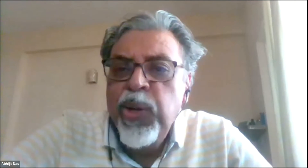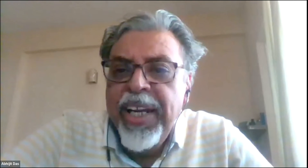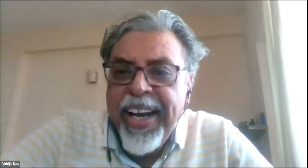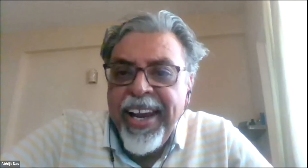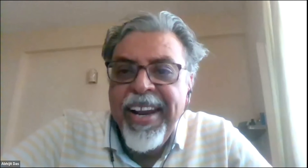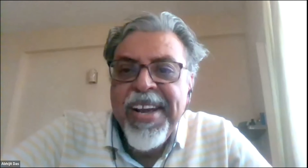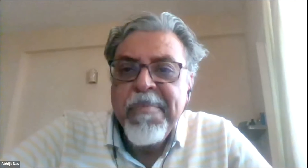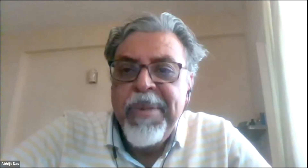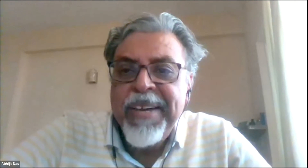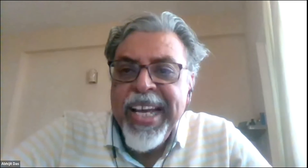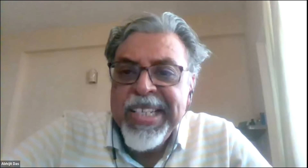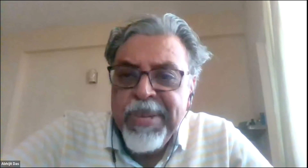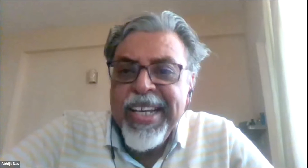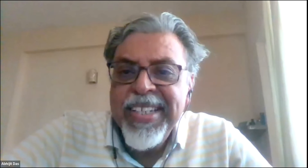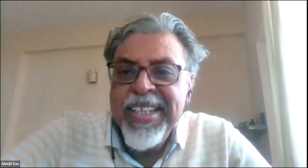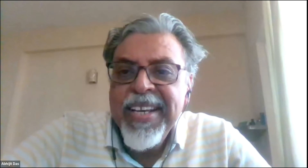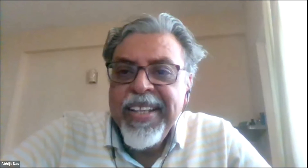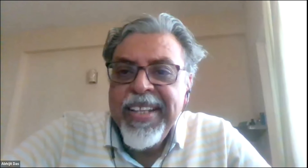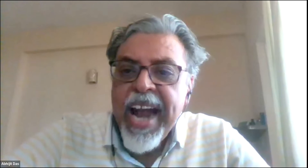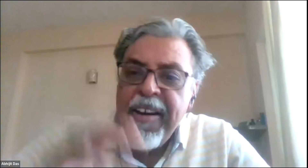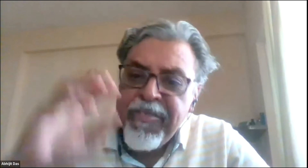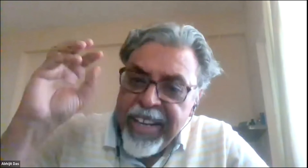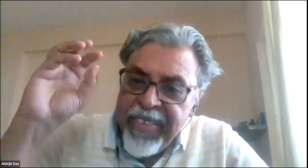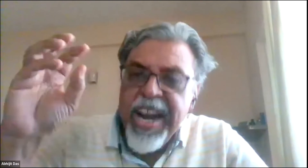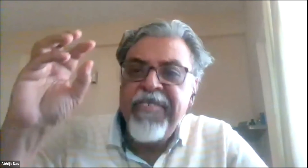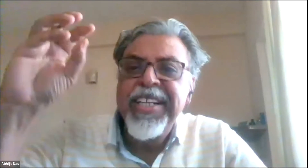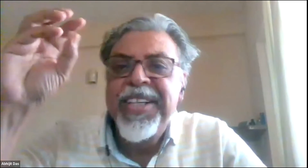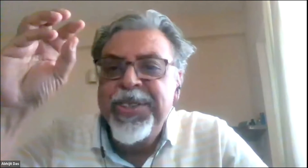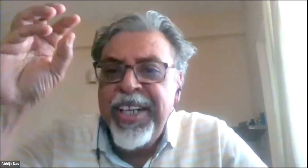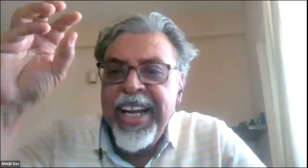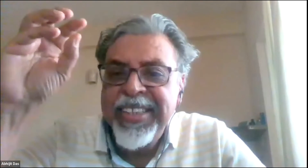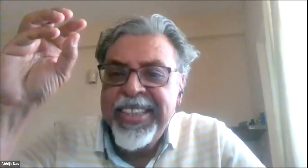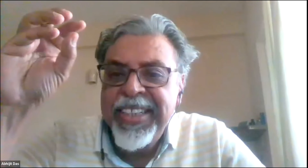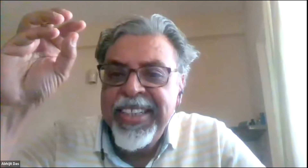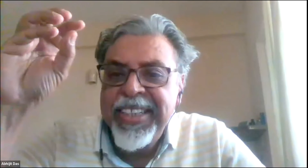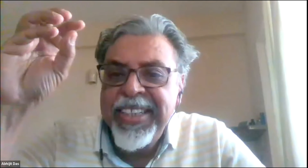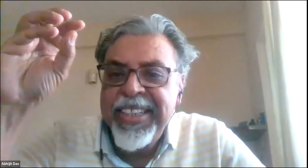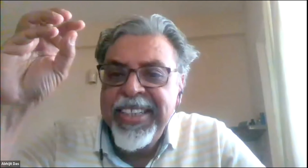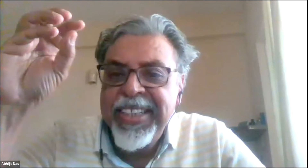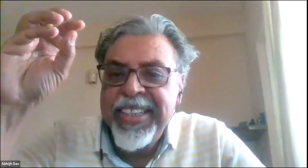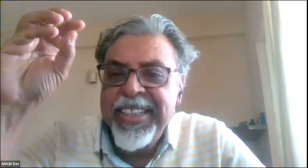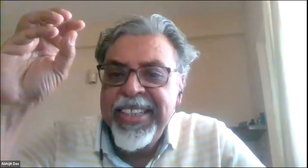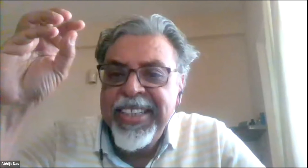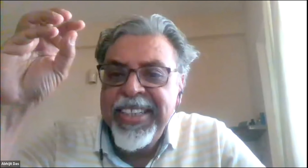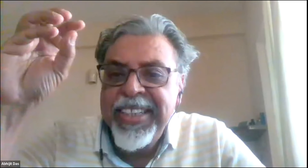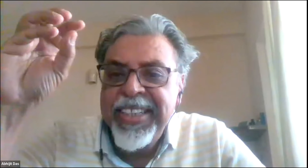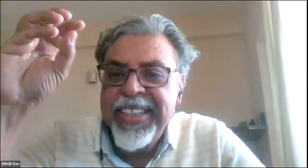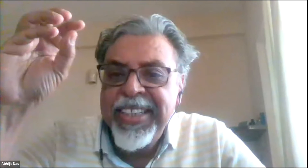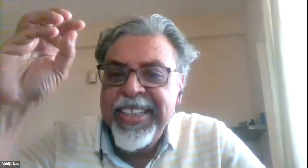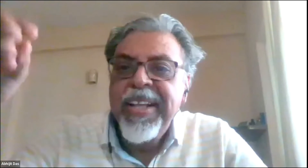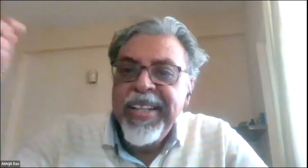institutionalization as a holy grail. But my experience is that even after institutionalization is done,